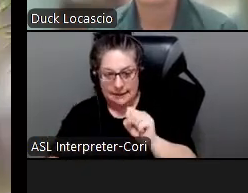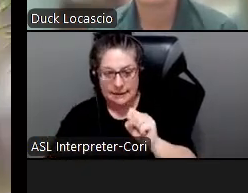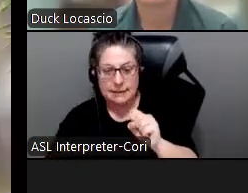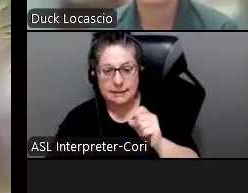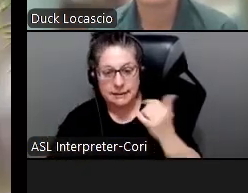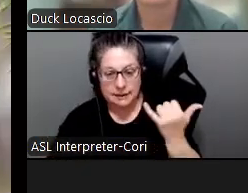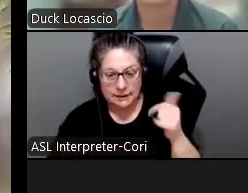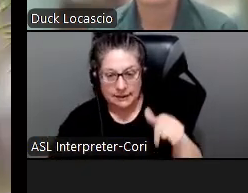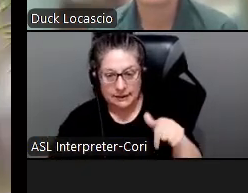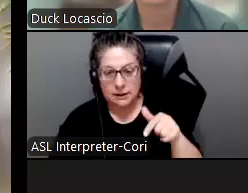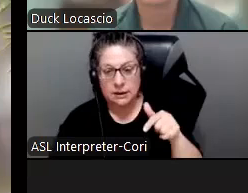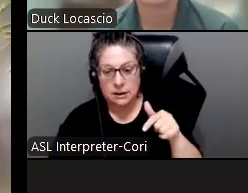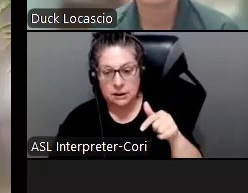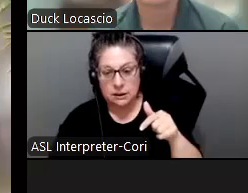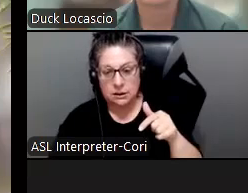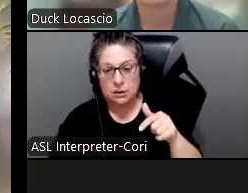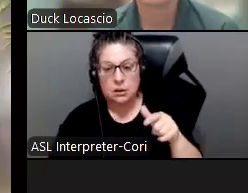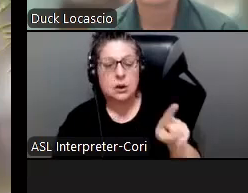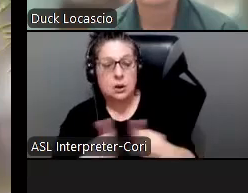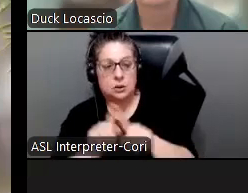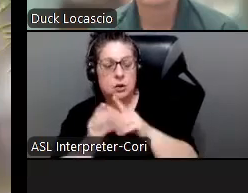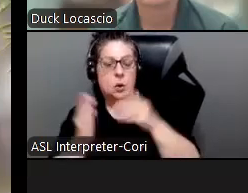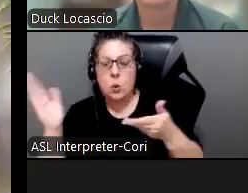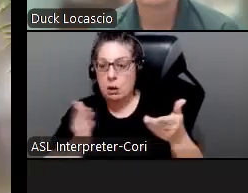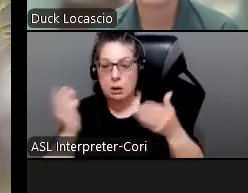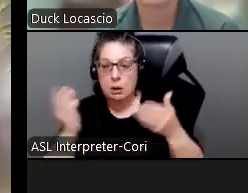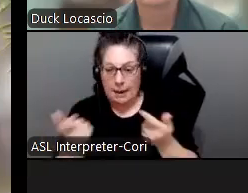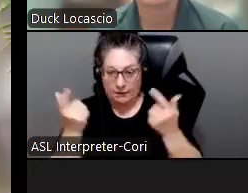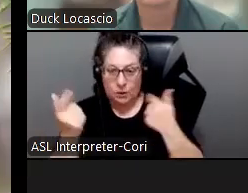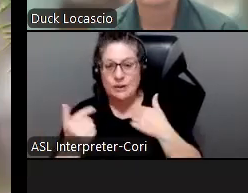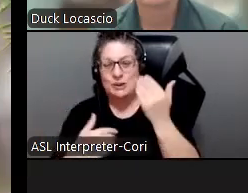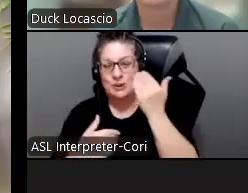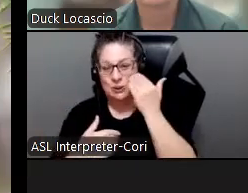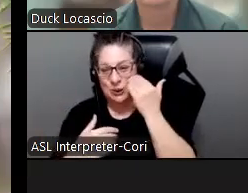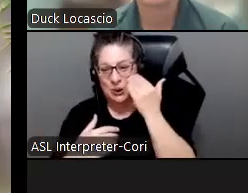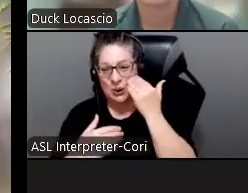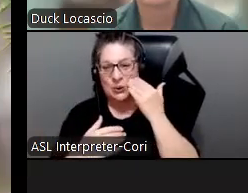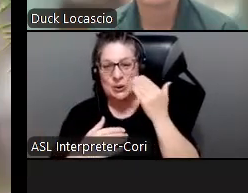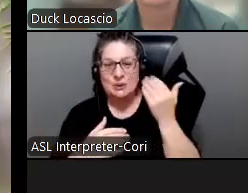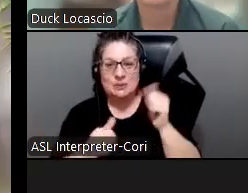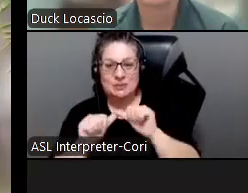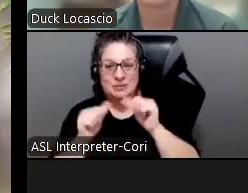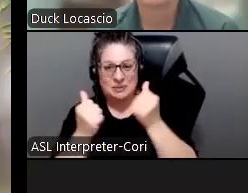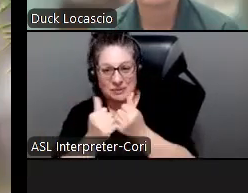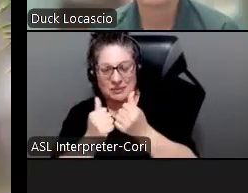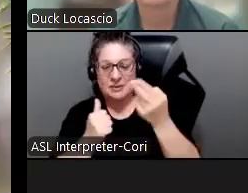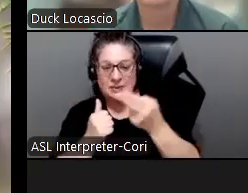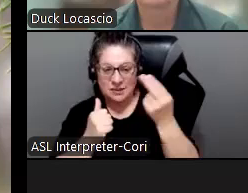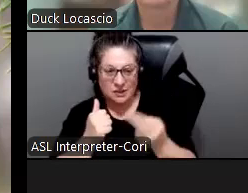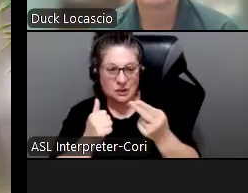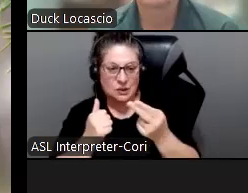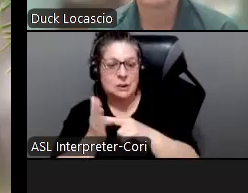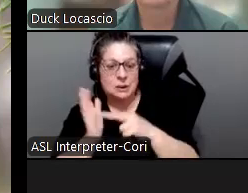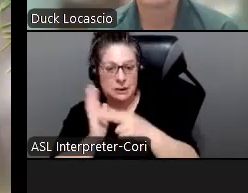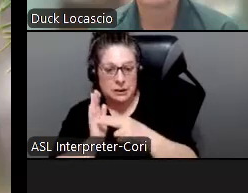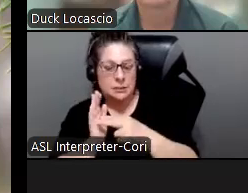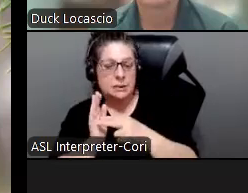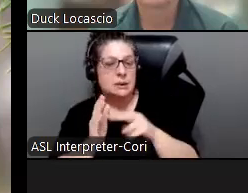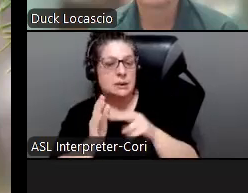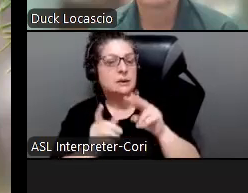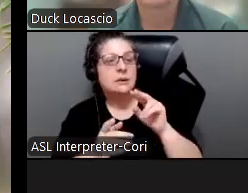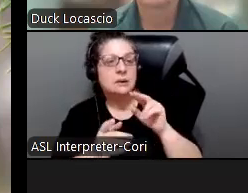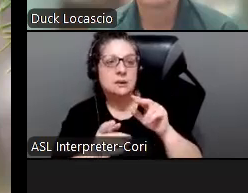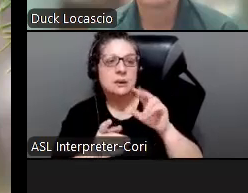Here at NCTC, we also welcome everyone. We acknowledge agency's history to strive to be a site of cultural